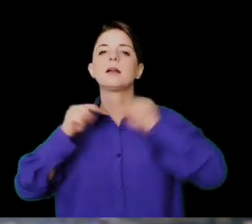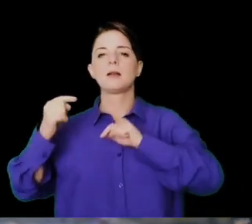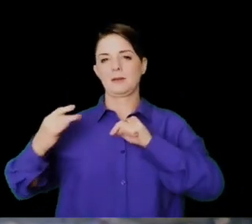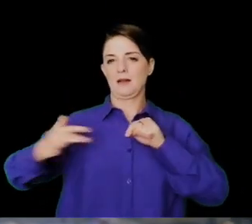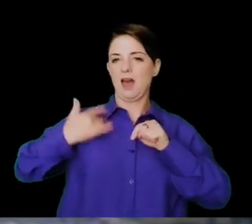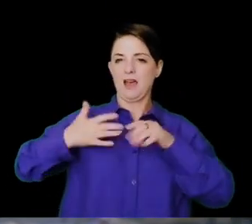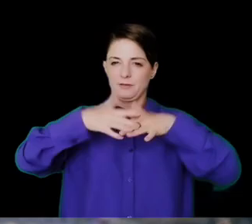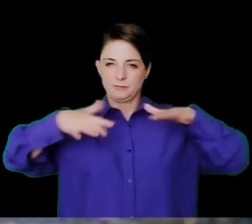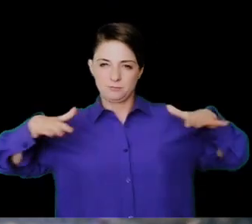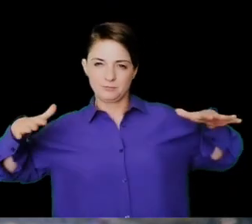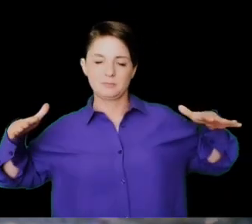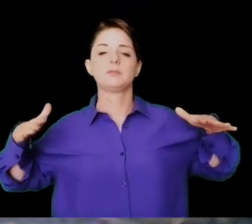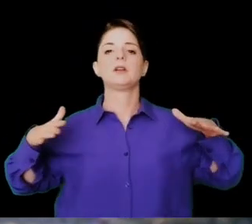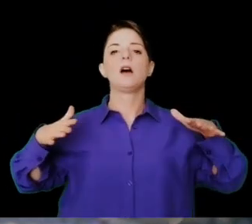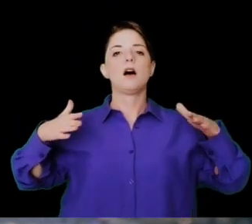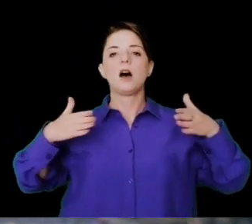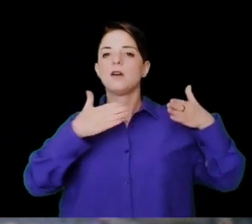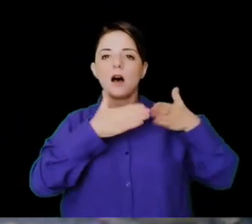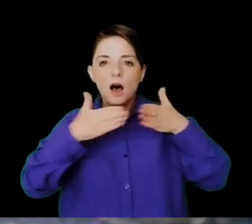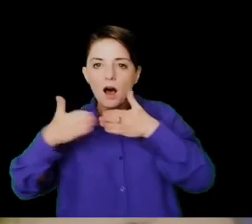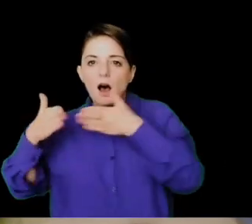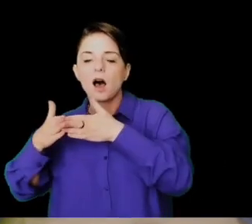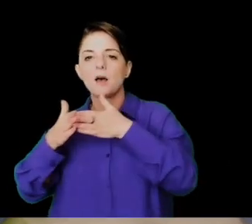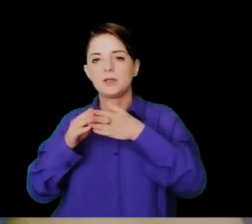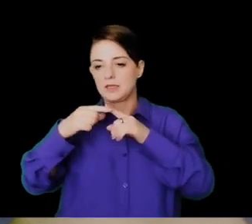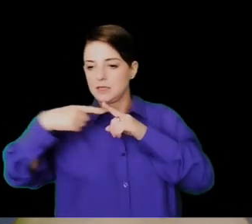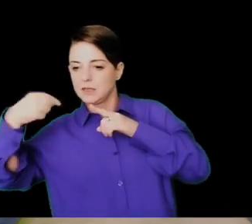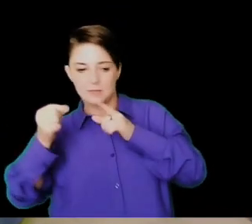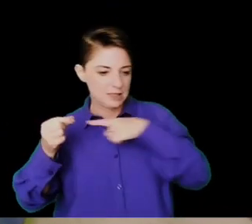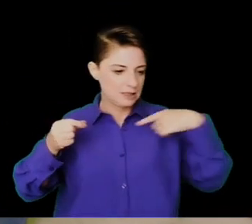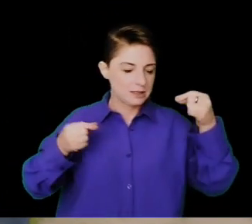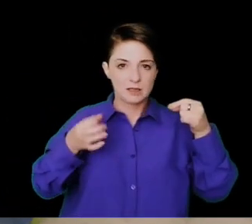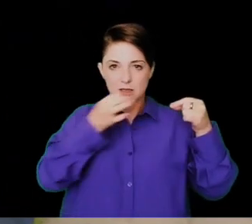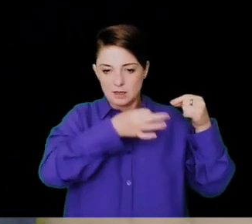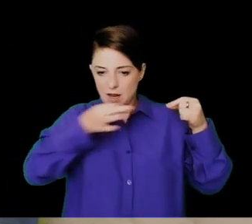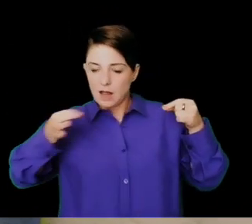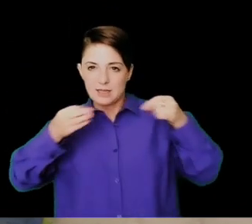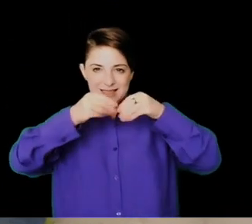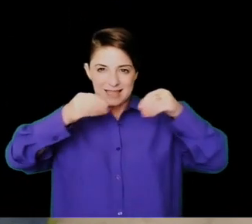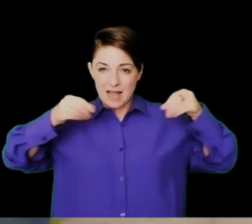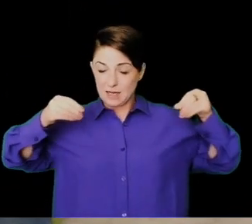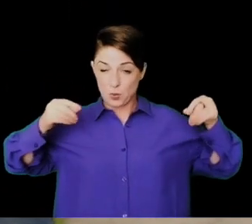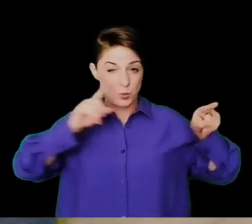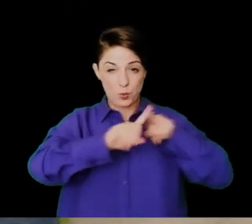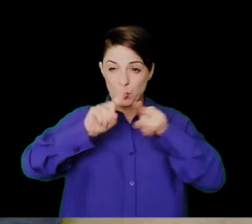of dynamic marine and estuarine habitats, a vast complex of harbours, spits, sandbanks and numerous small